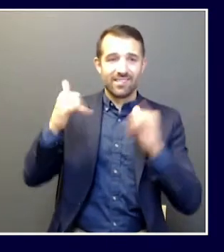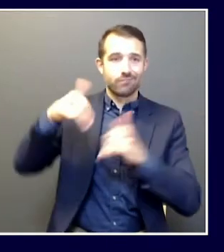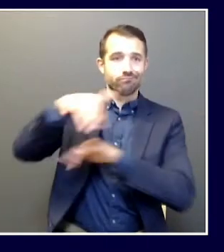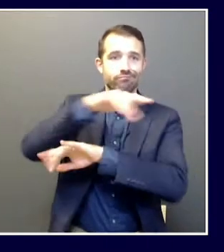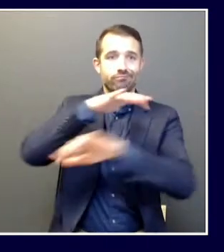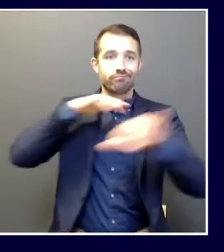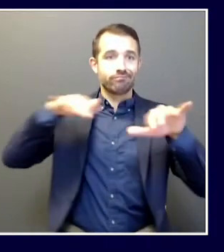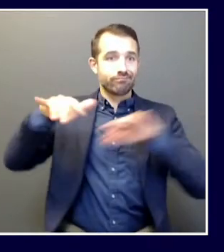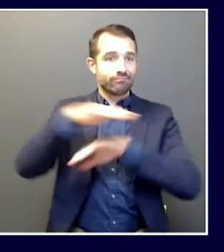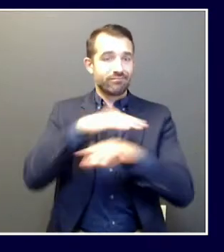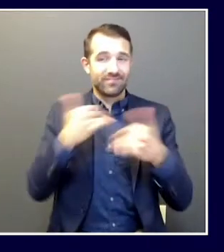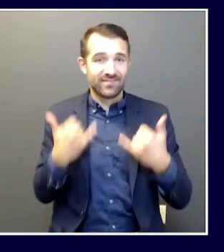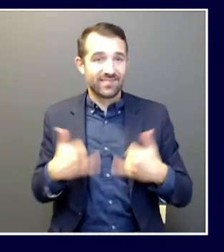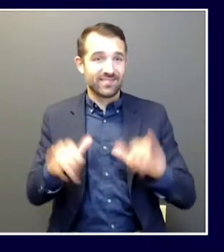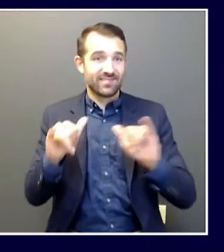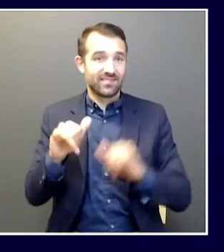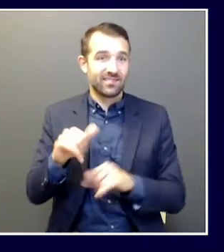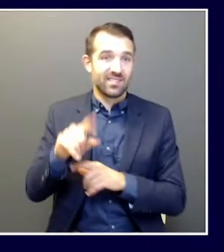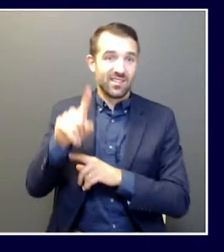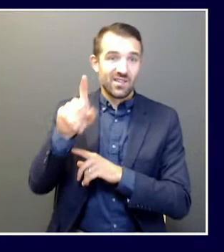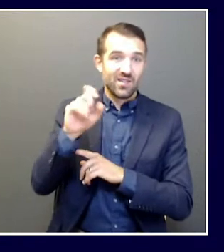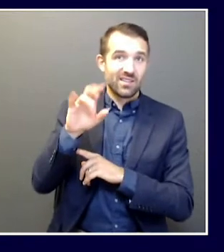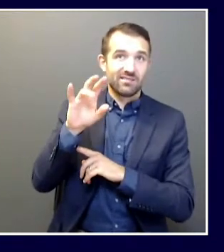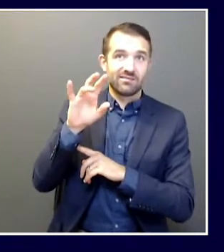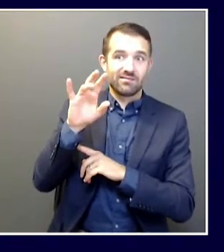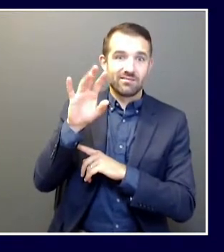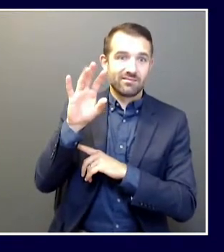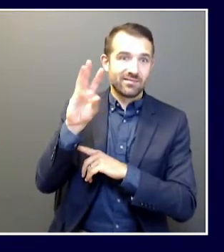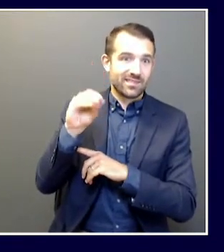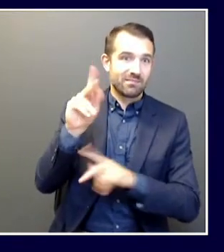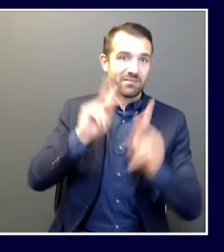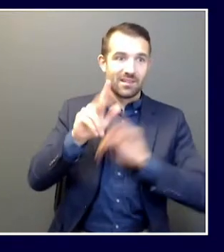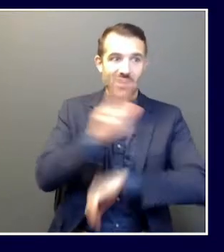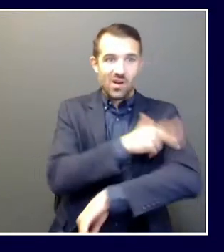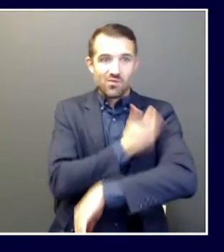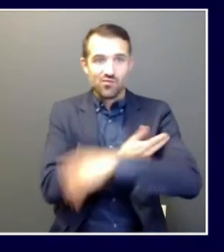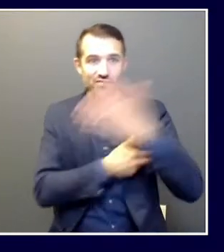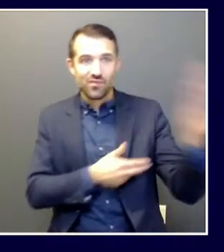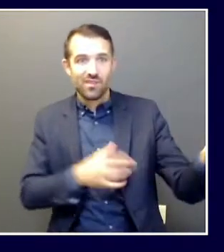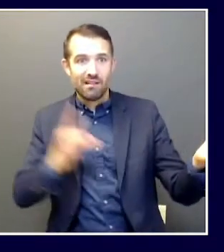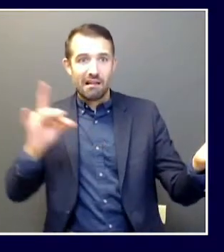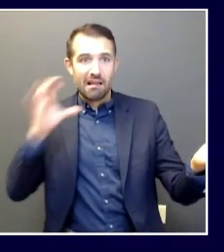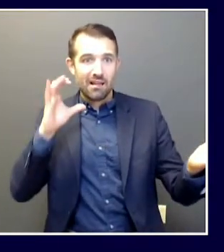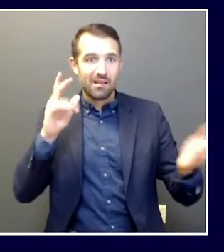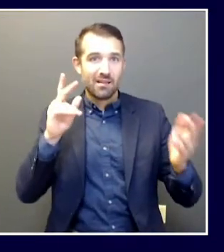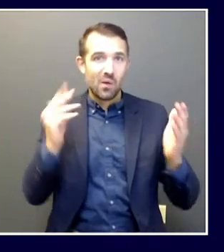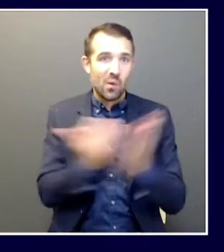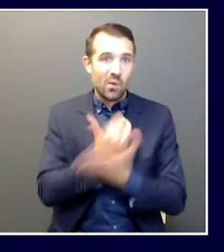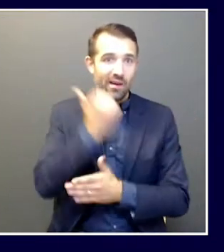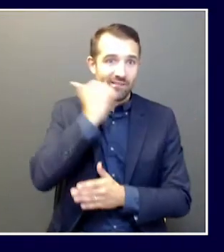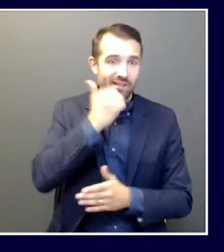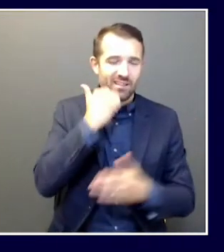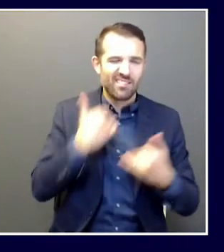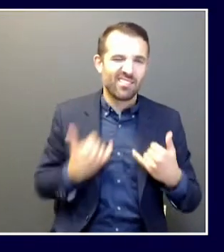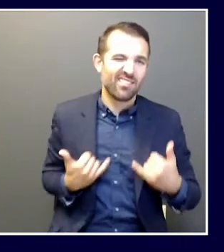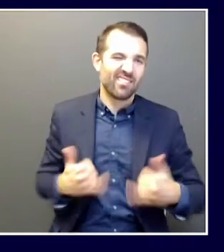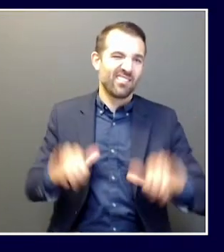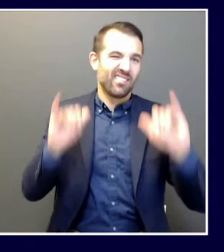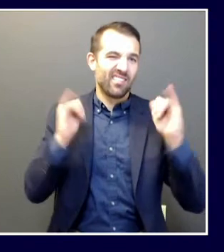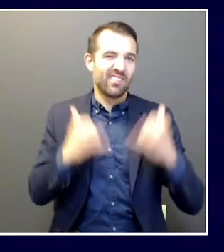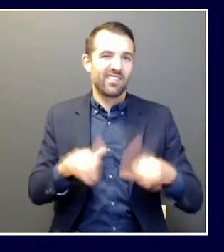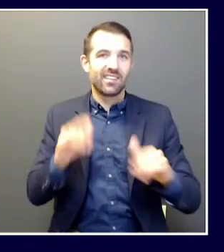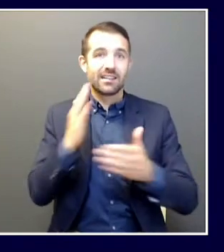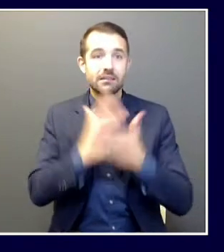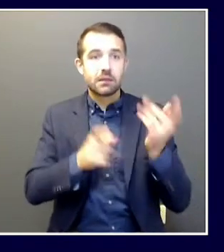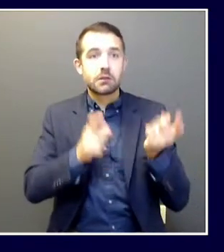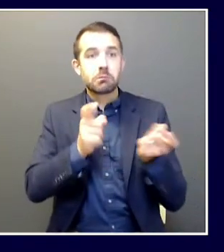plus people are hospitalized and there are still several hundred cases per day. There are changes coming that we'll be talking about. Boosters for